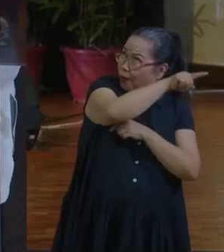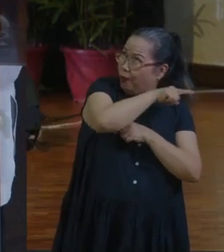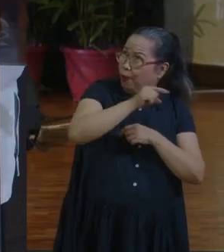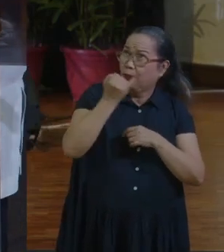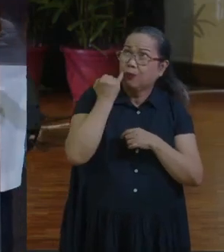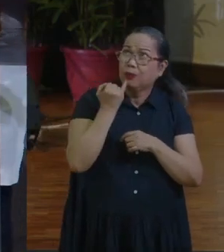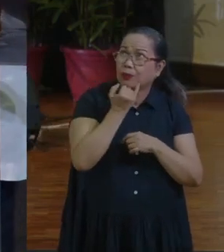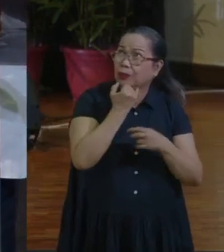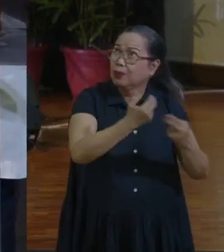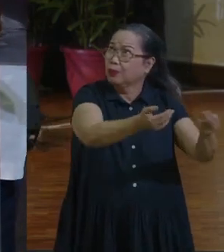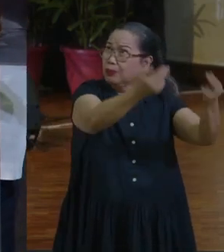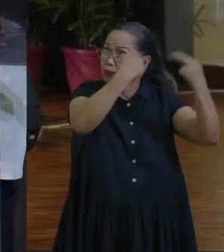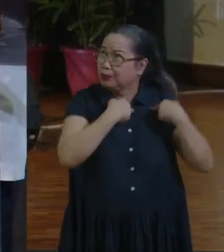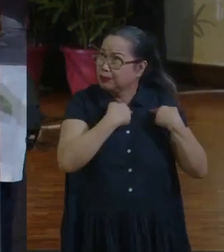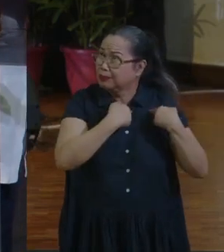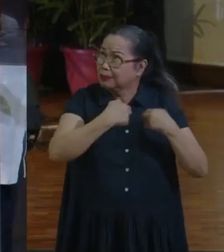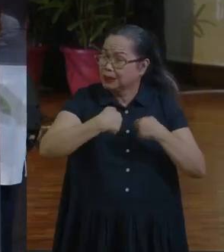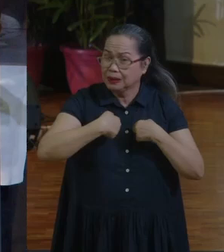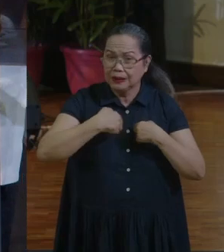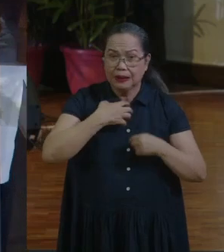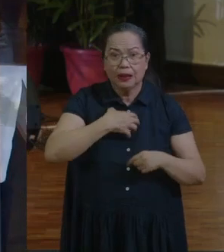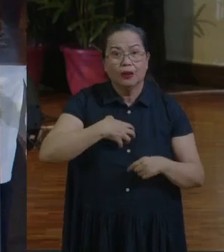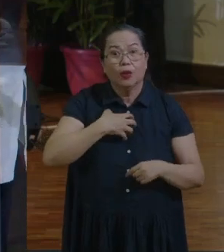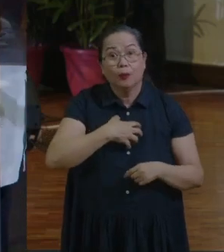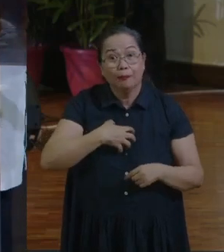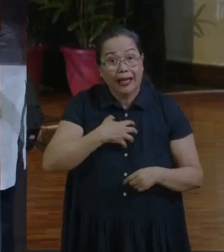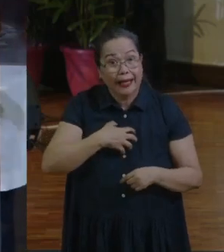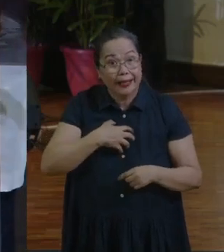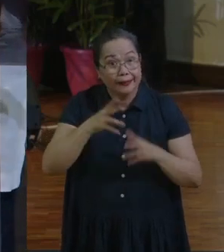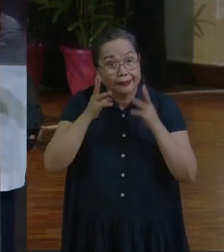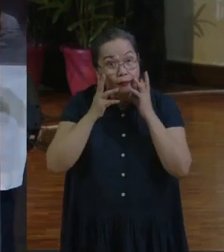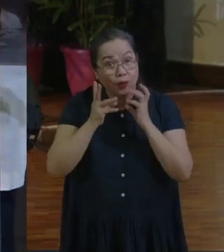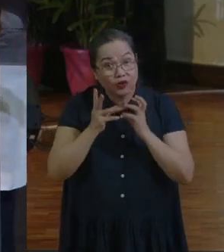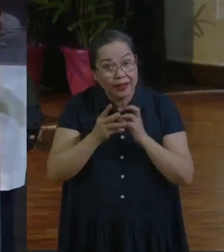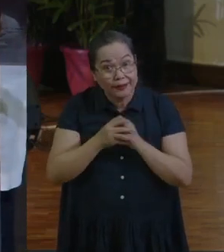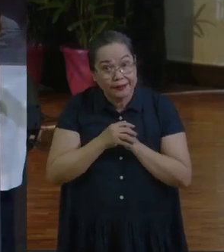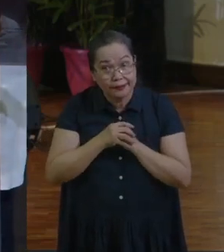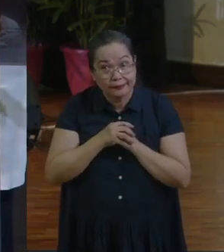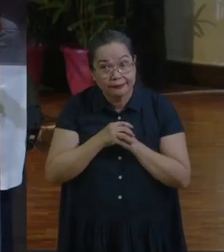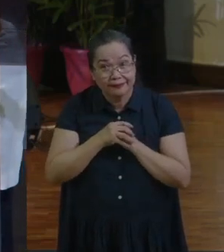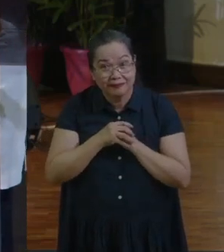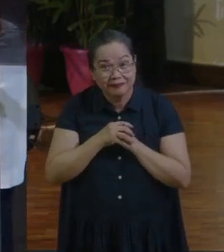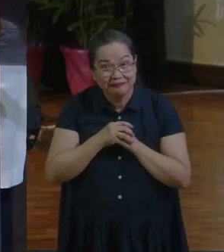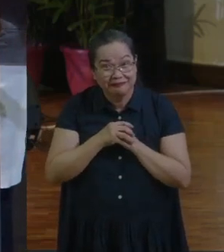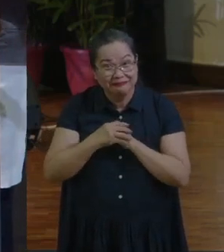on me?" Nagrereklamo ba siya? Nagrereklamo siya, no?